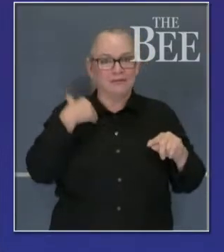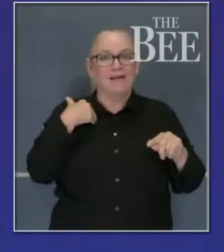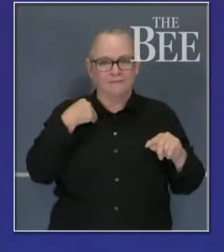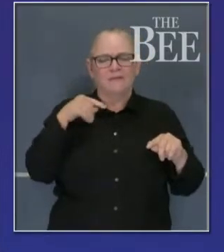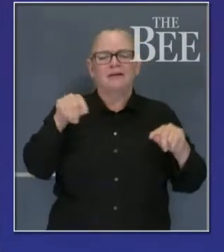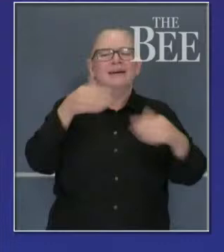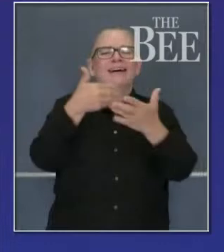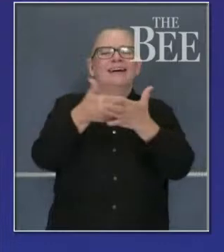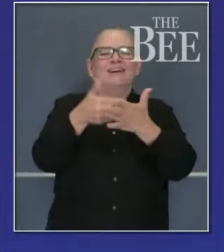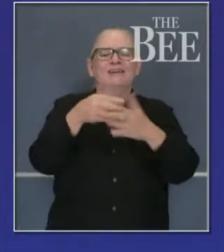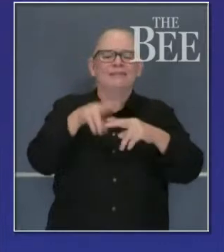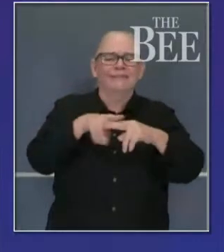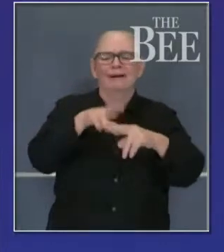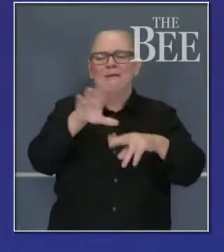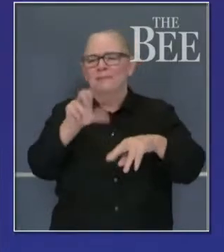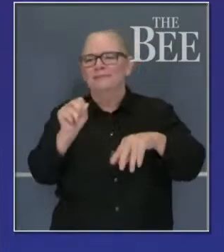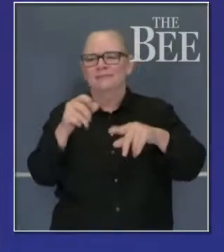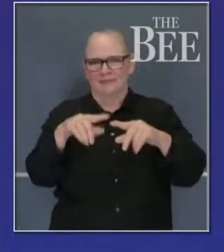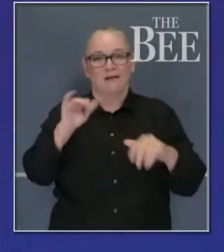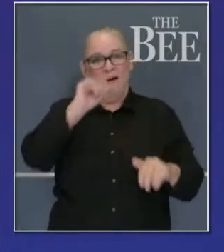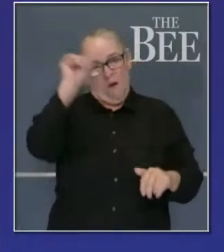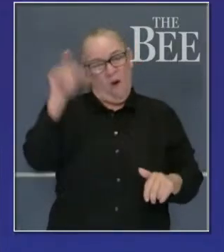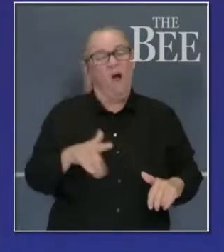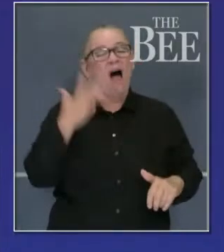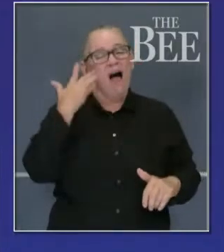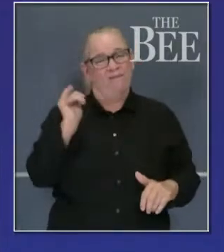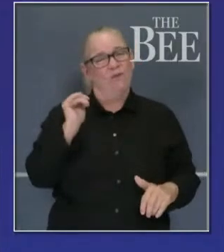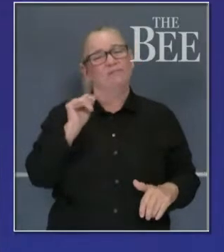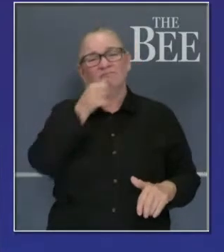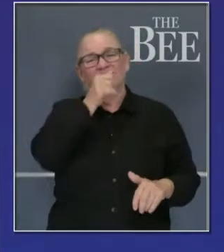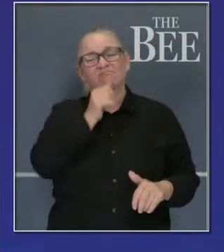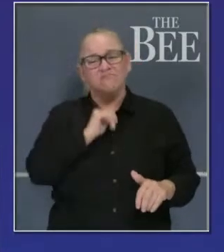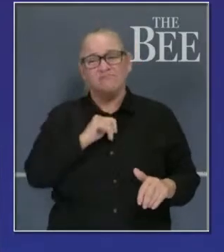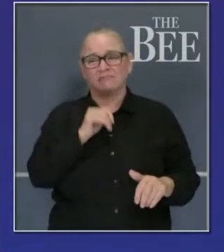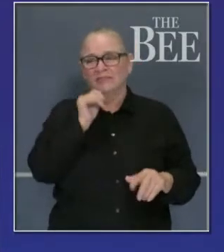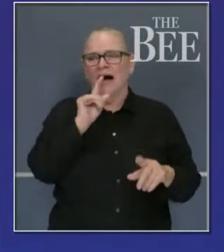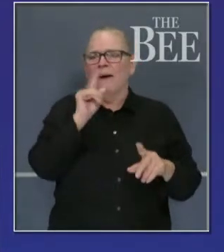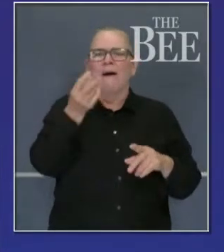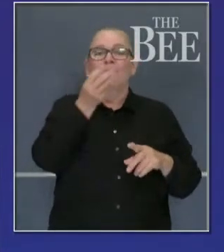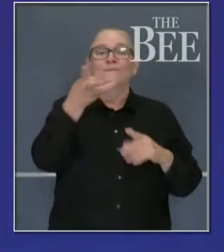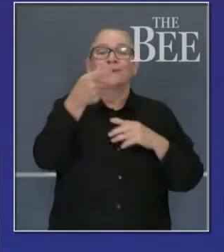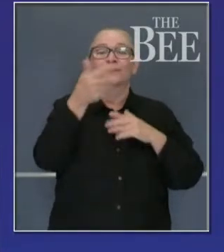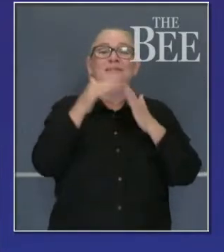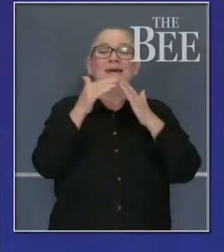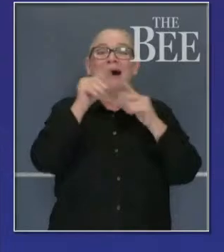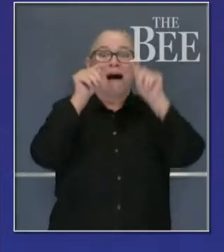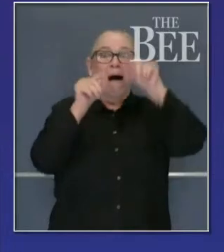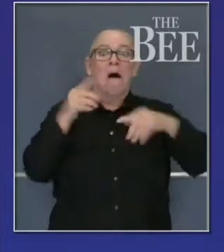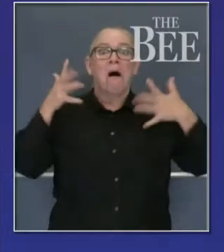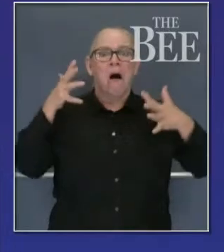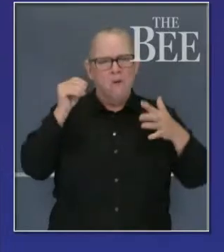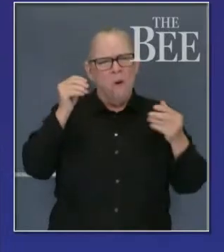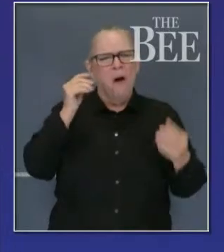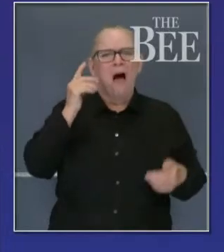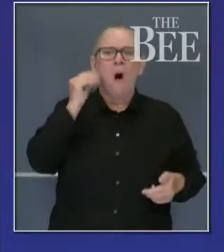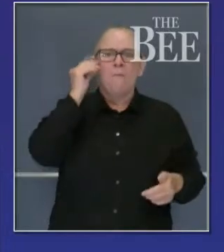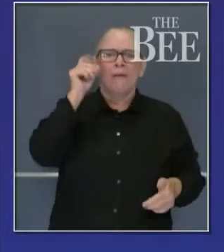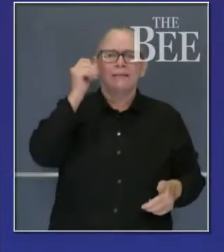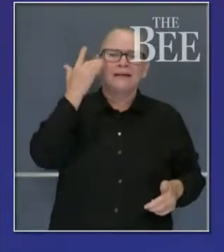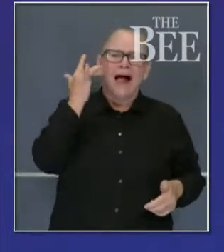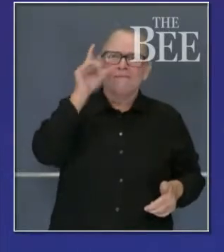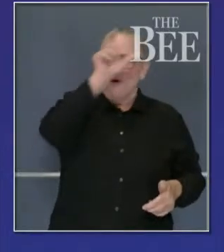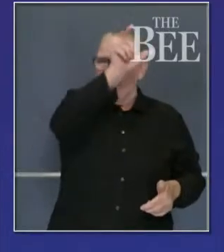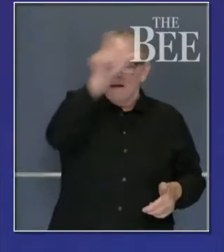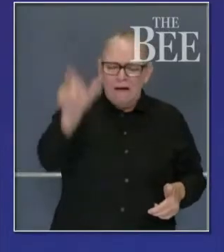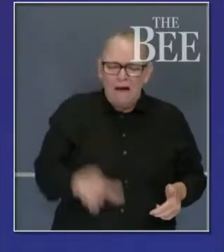of California. It is no longer a coastal issue. It's not concentrated in just a few dense urban environments in this state. Having